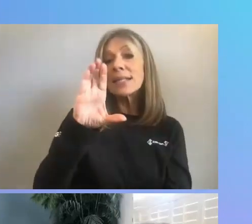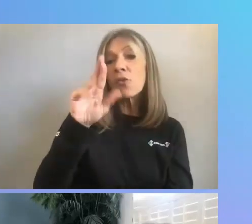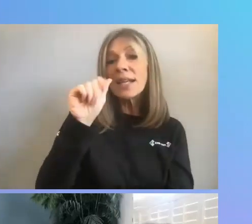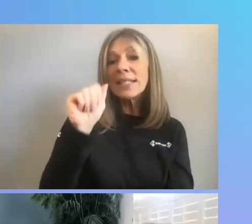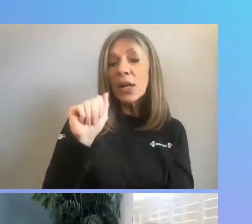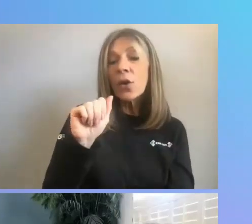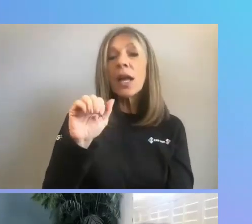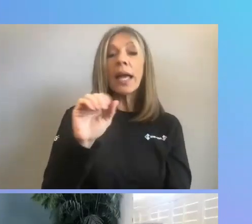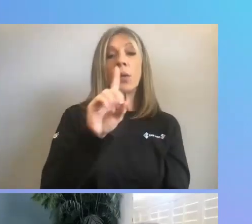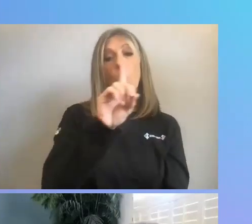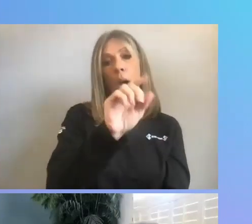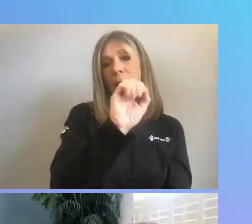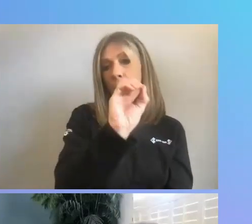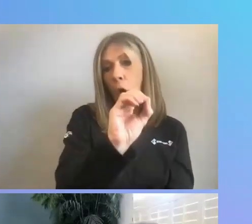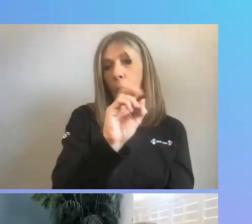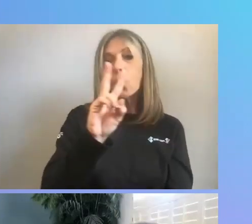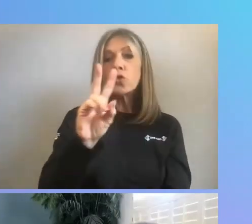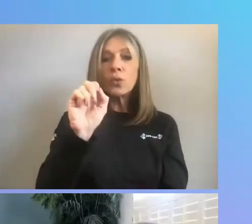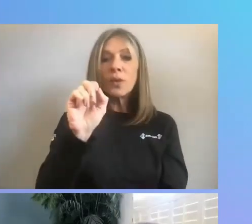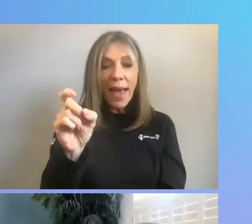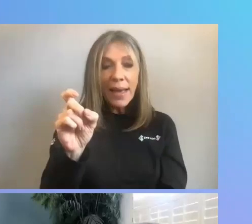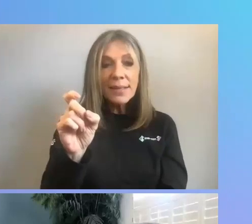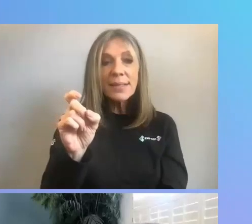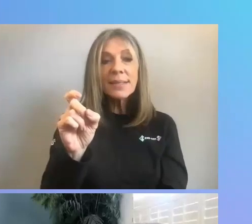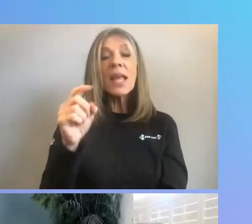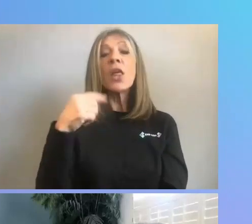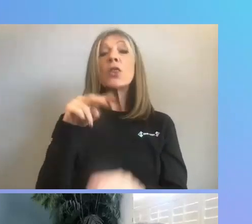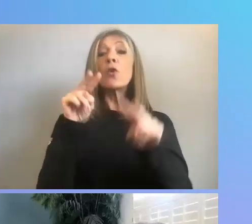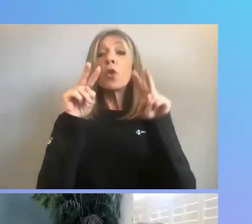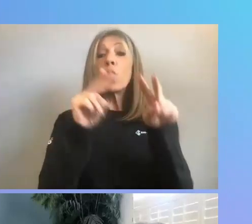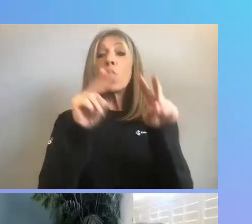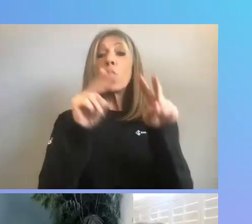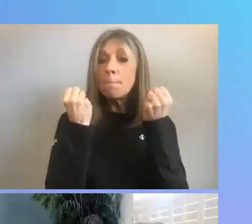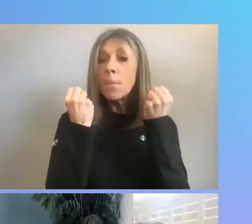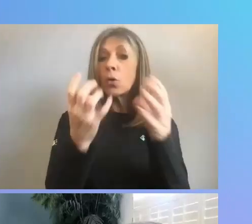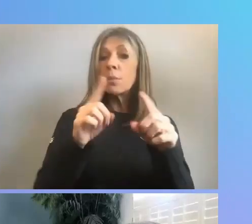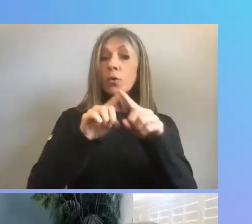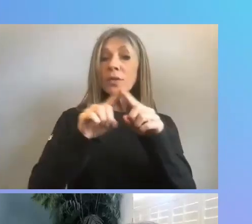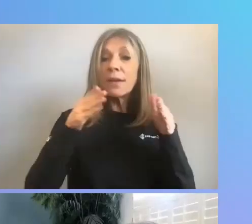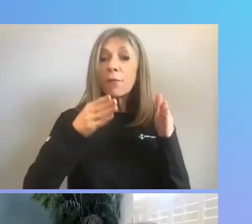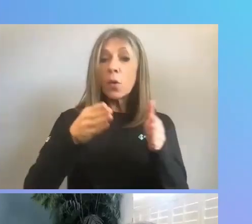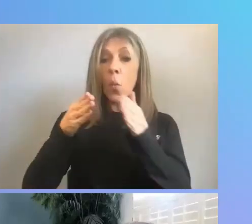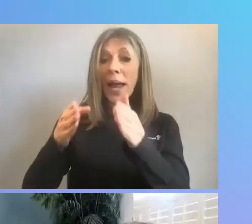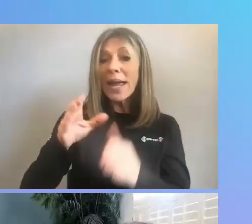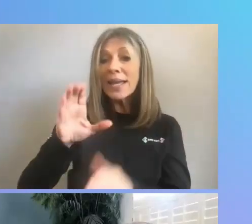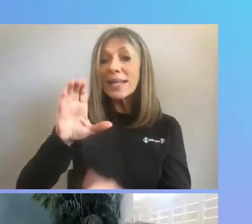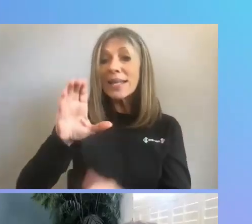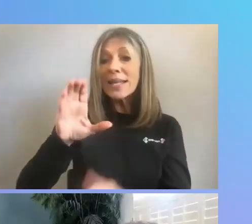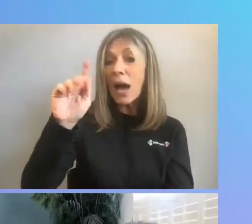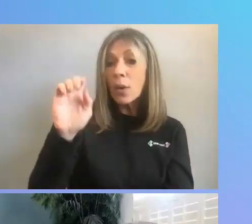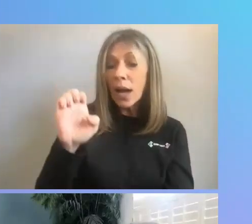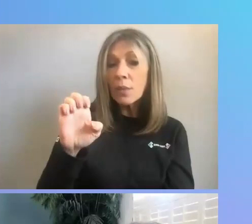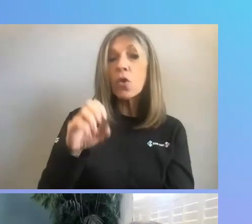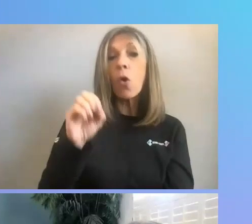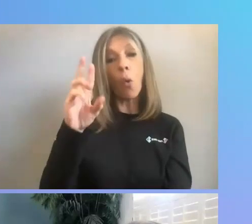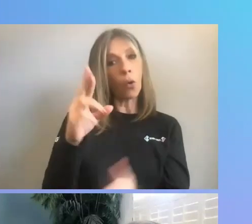in 1.0 or 2.x, they're looking at multiple different ways the outcomes or